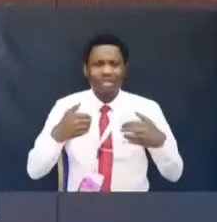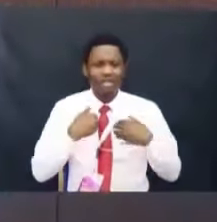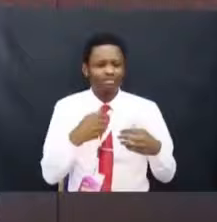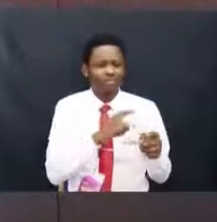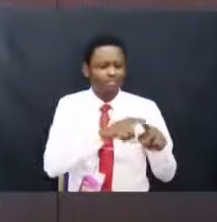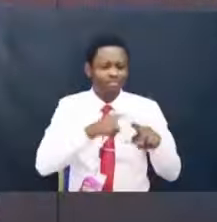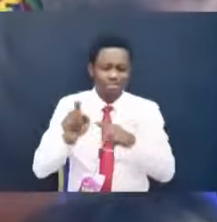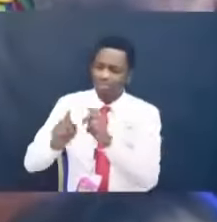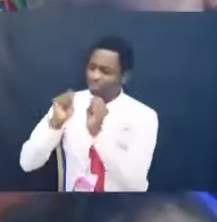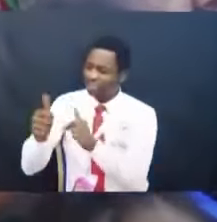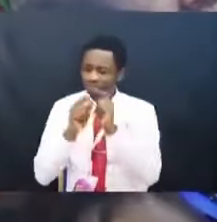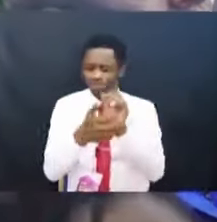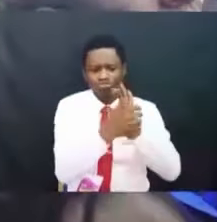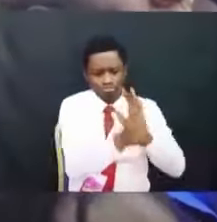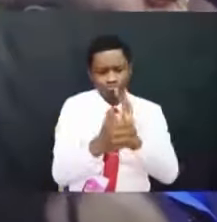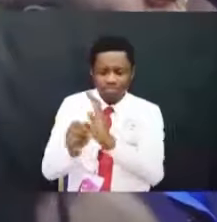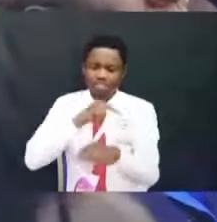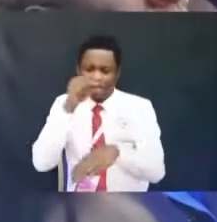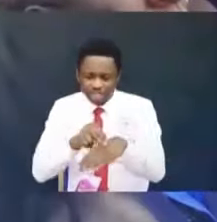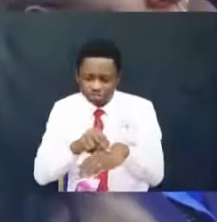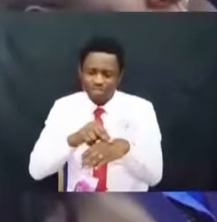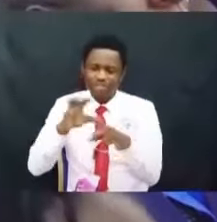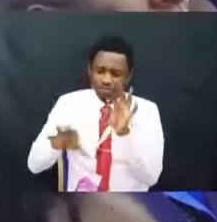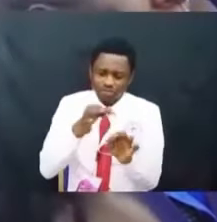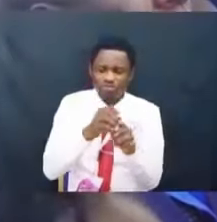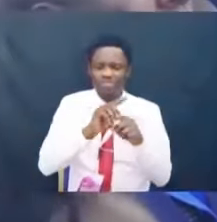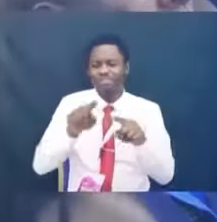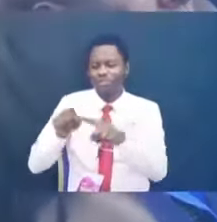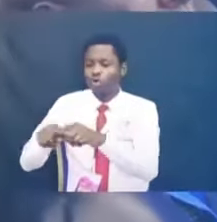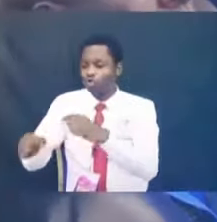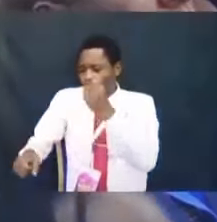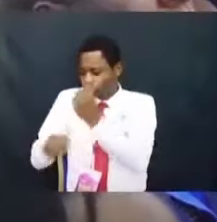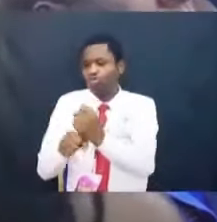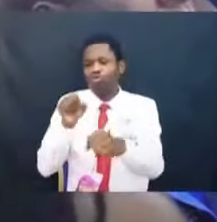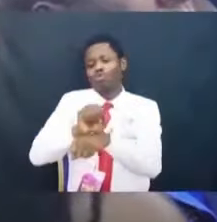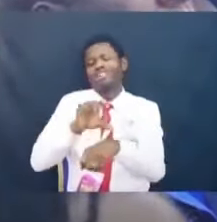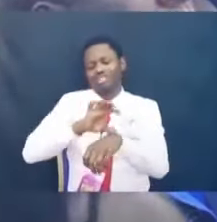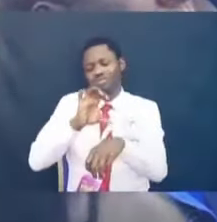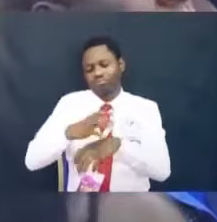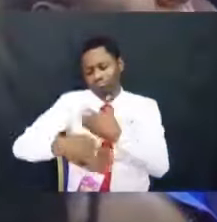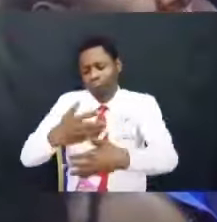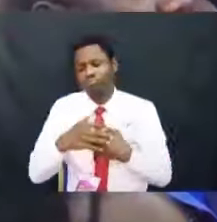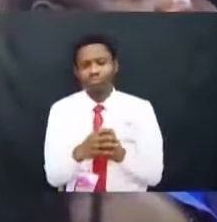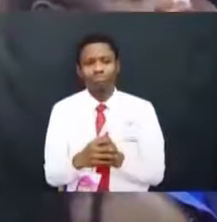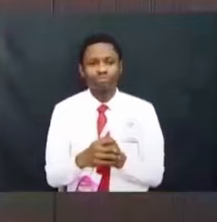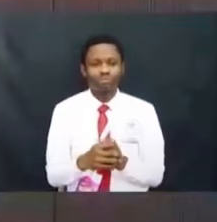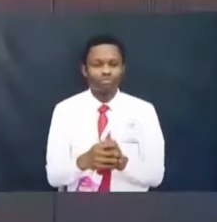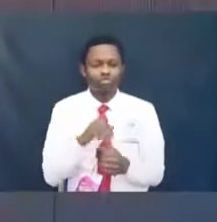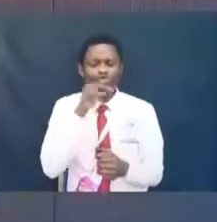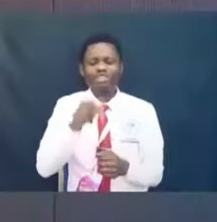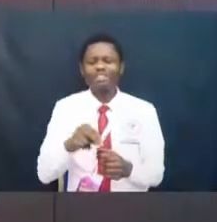with talents, natural and spiritual, just to support the work of the Church of Pentecost. You don't necessarily have to be a